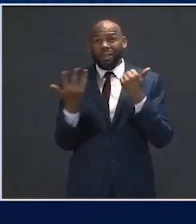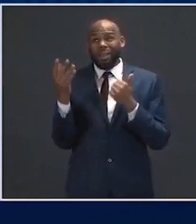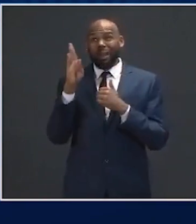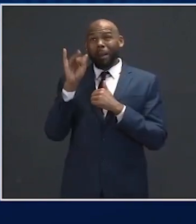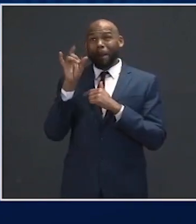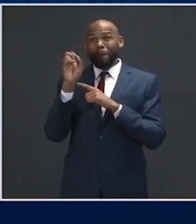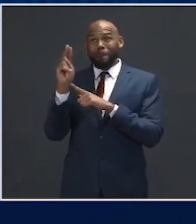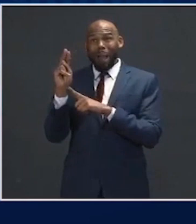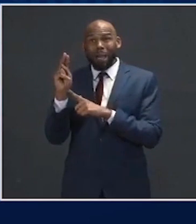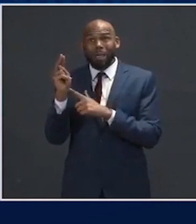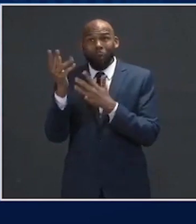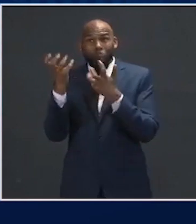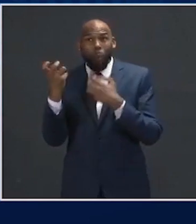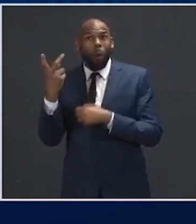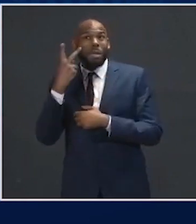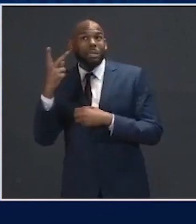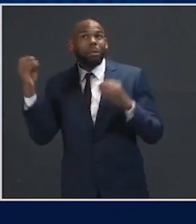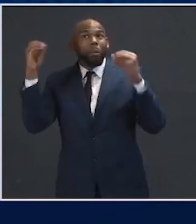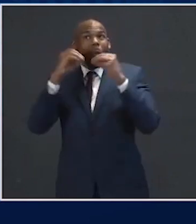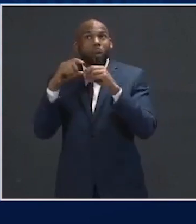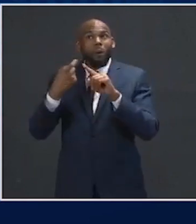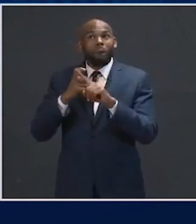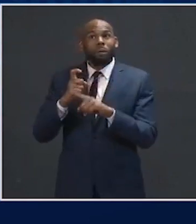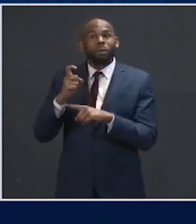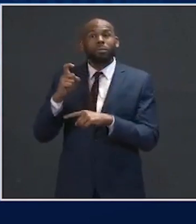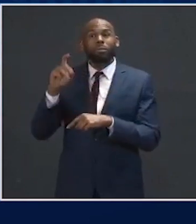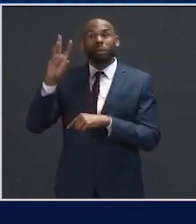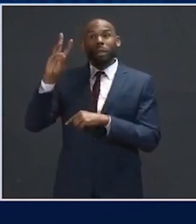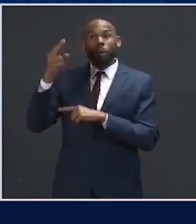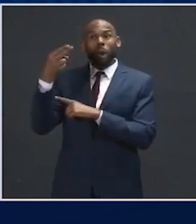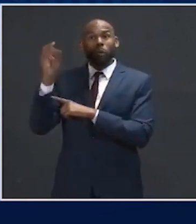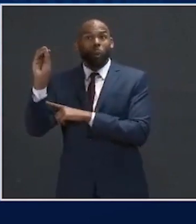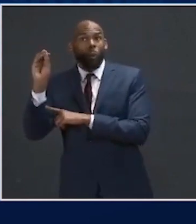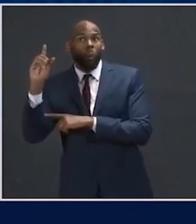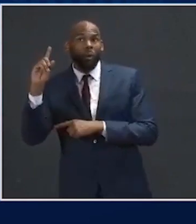Health Organization? Well, one of the reasons,